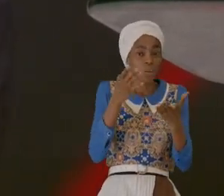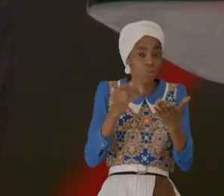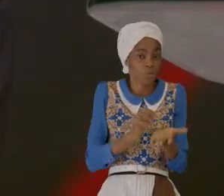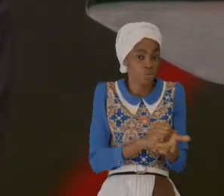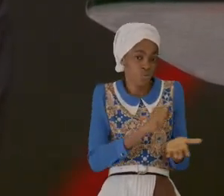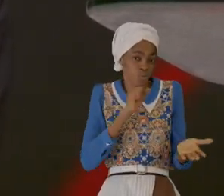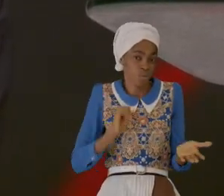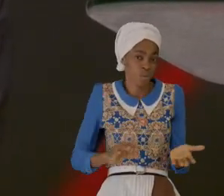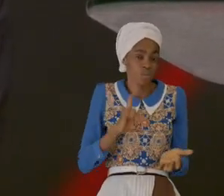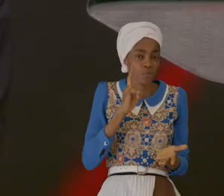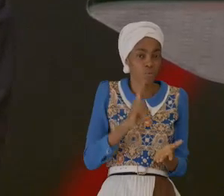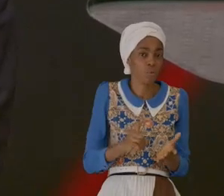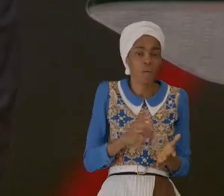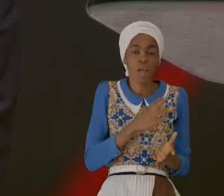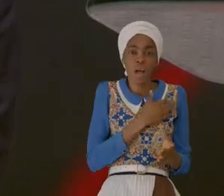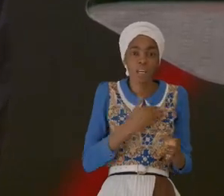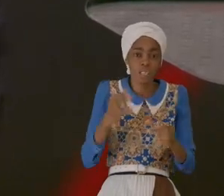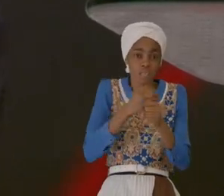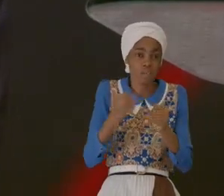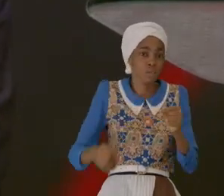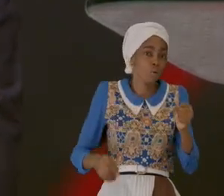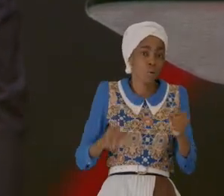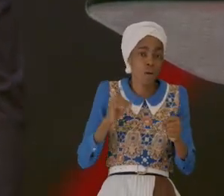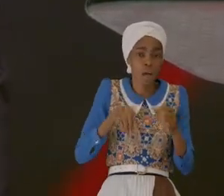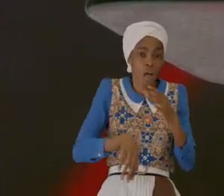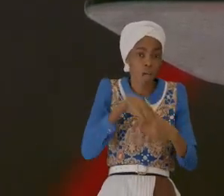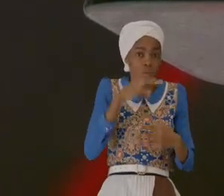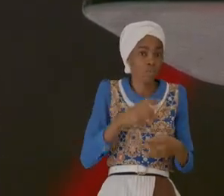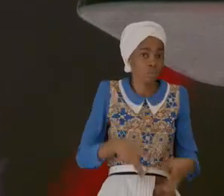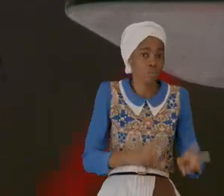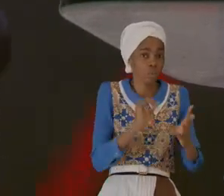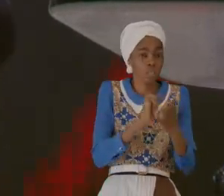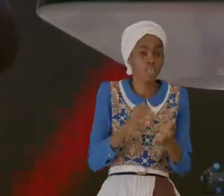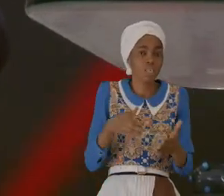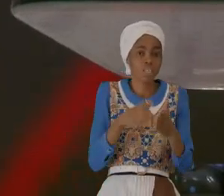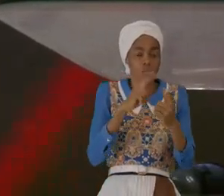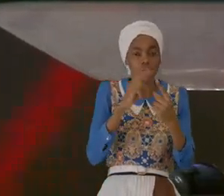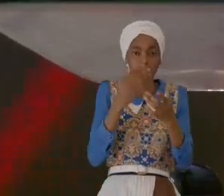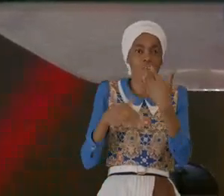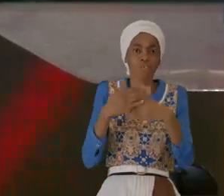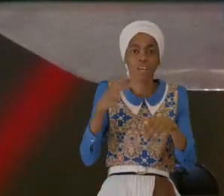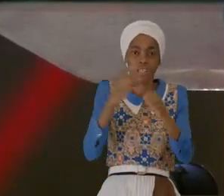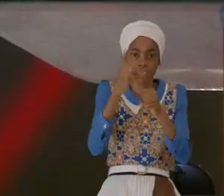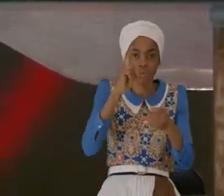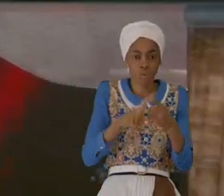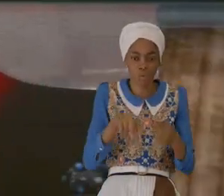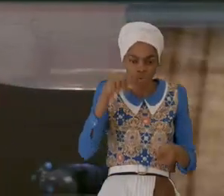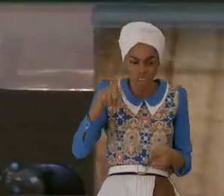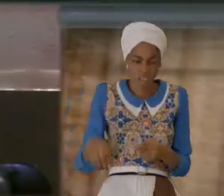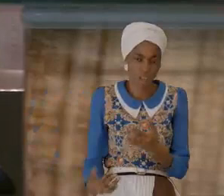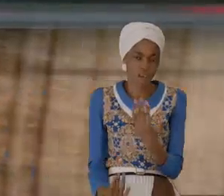of the path that leads to heaven and get you to hell. I would